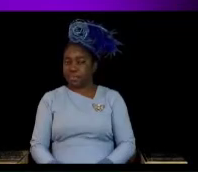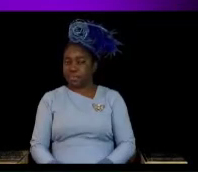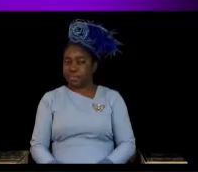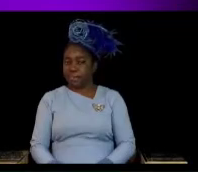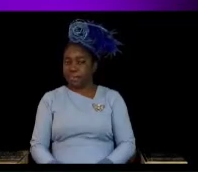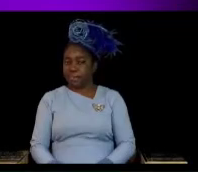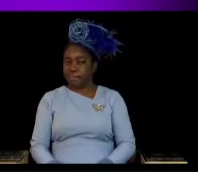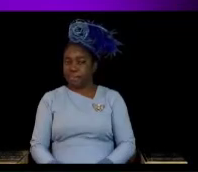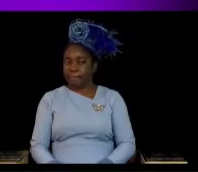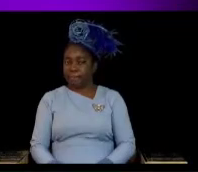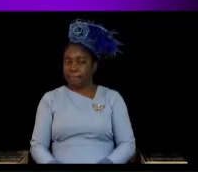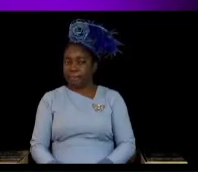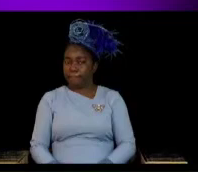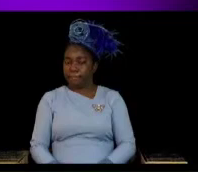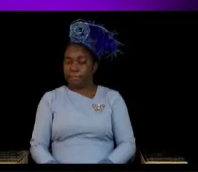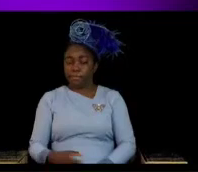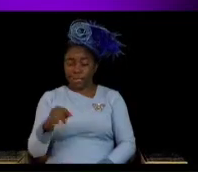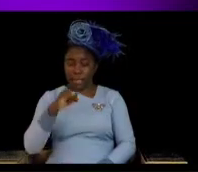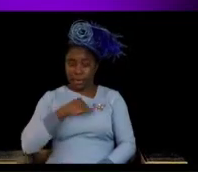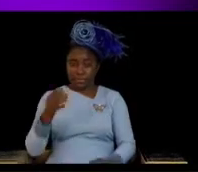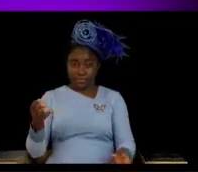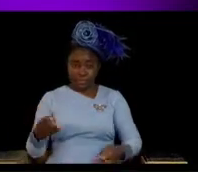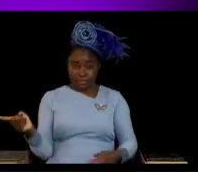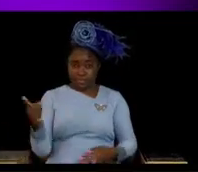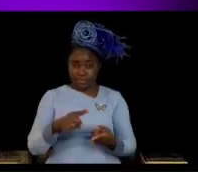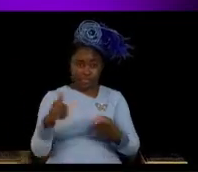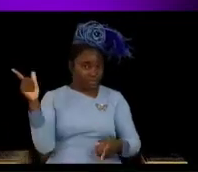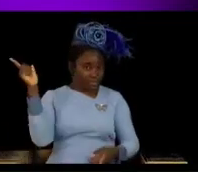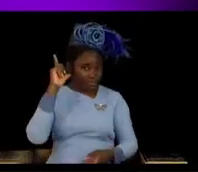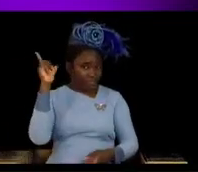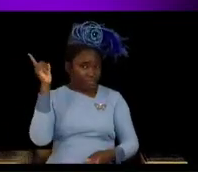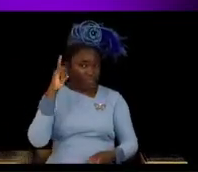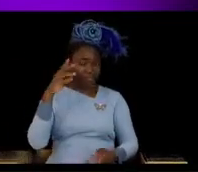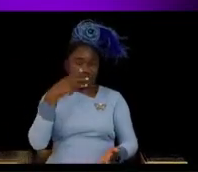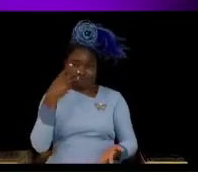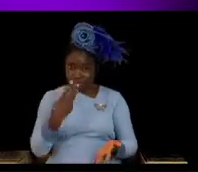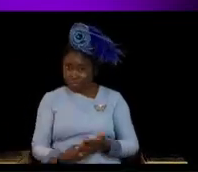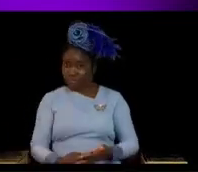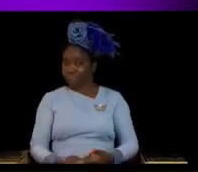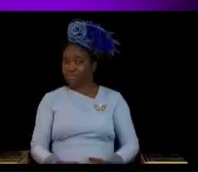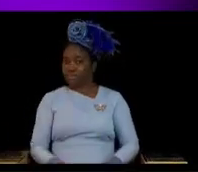And it's good to listen very carefully. O si da ki a fiti sile daada.